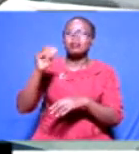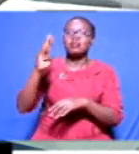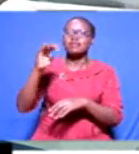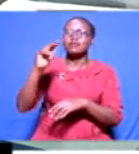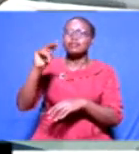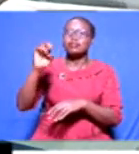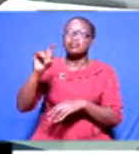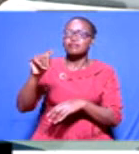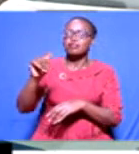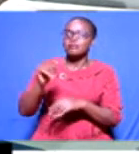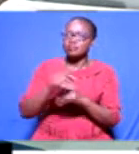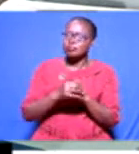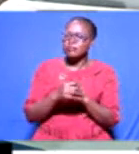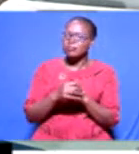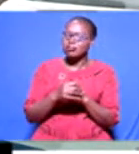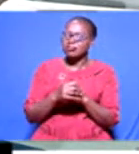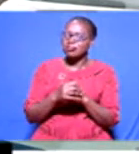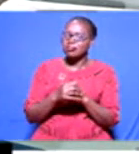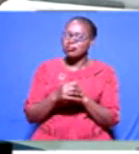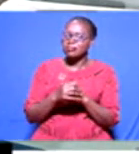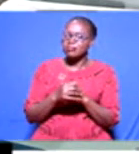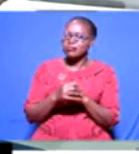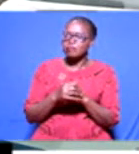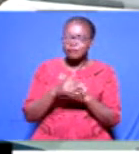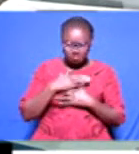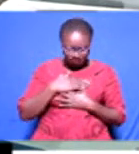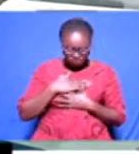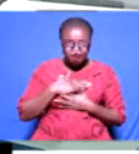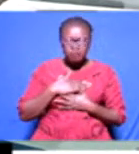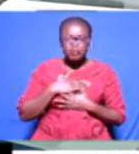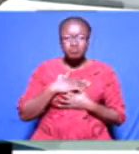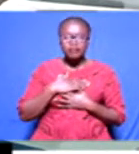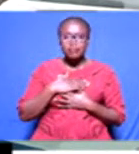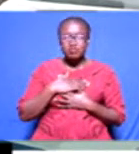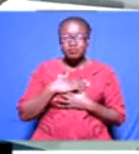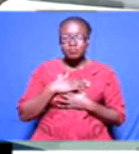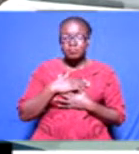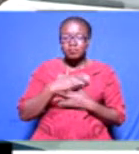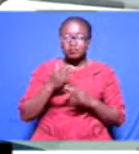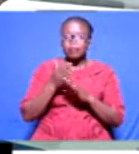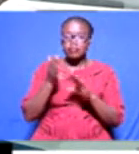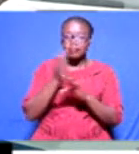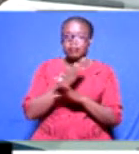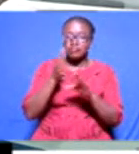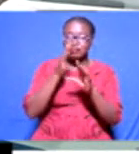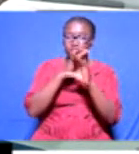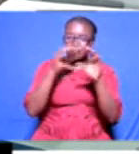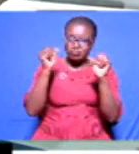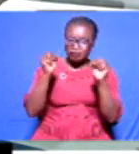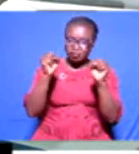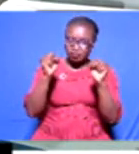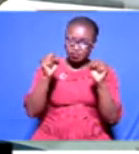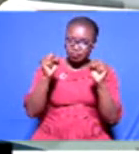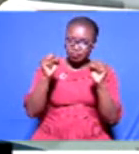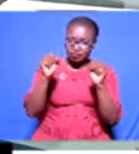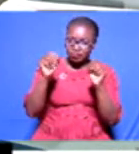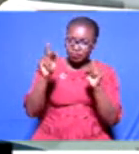We pay tribute to the late former President, Emilio